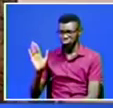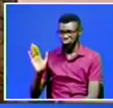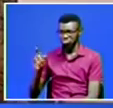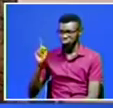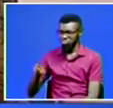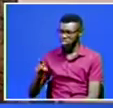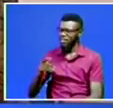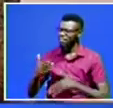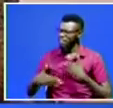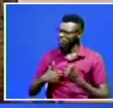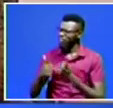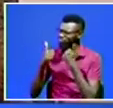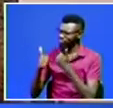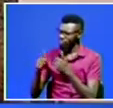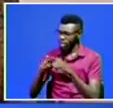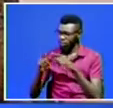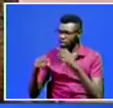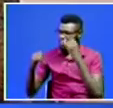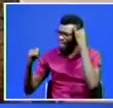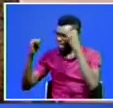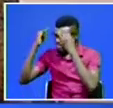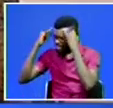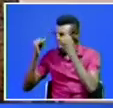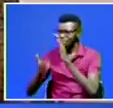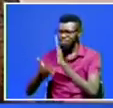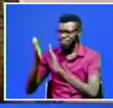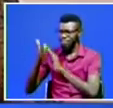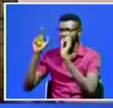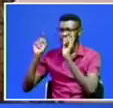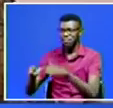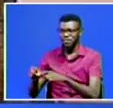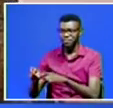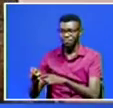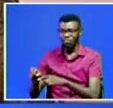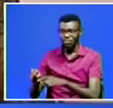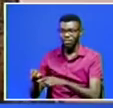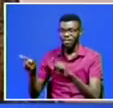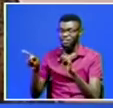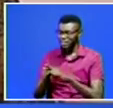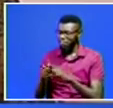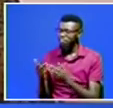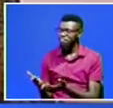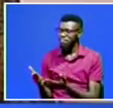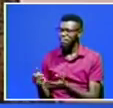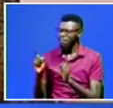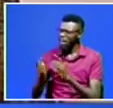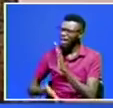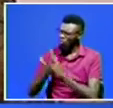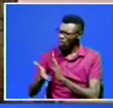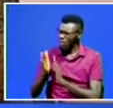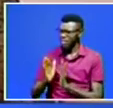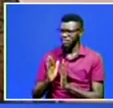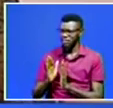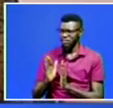be very creative. You need to be chap-chap. And when I mean chap-chap, you need to be real, as in you need to be real quick